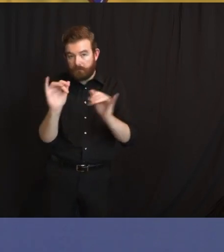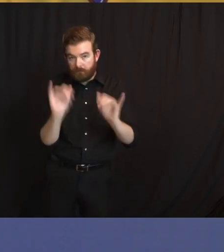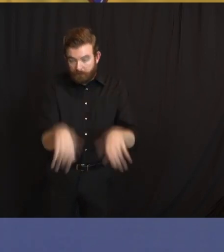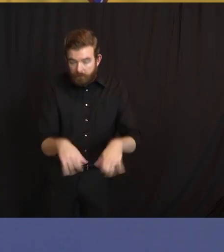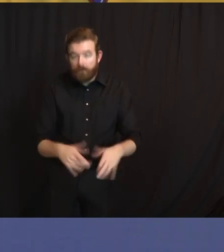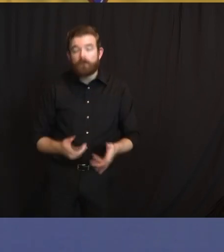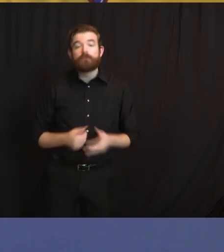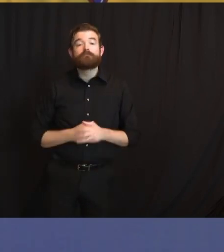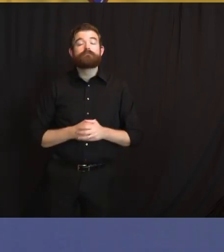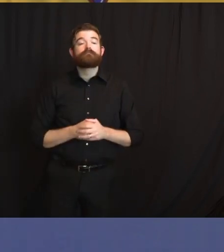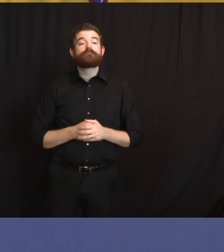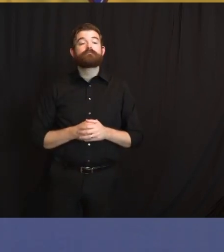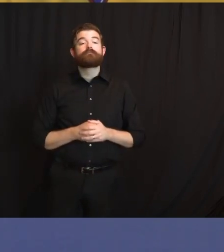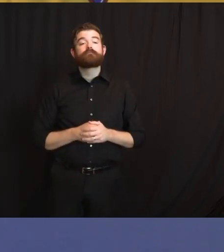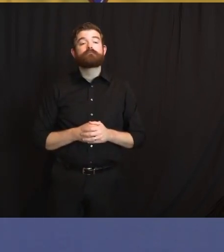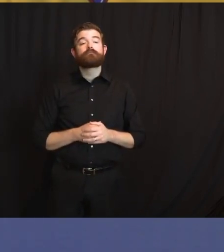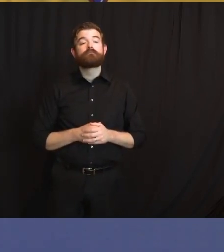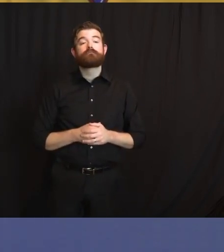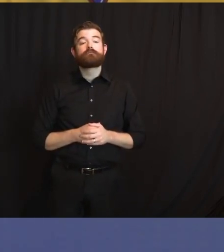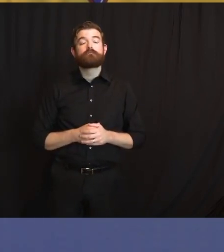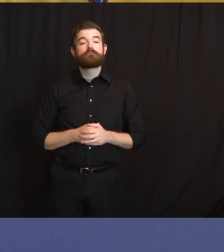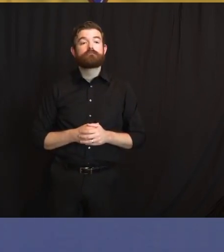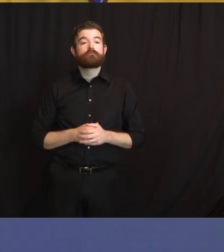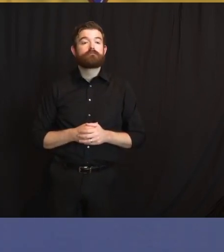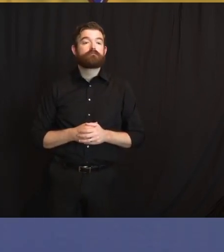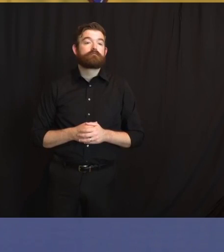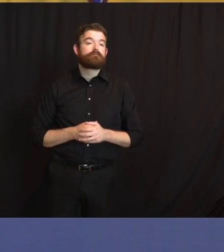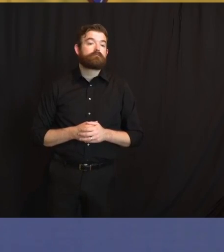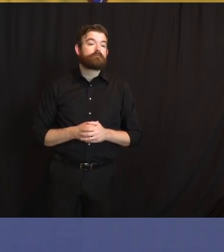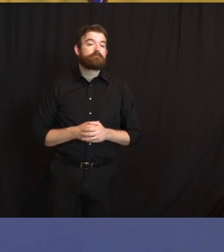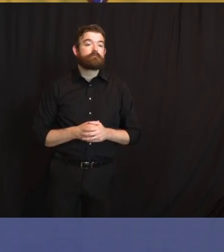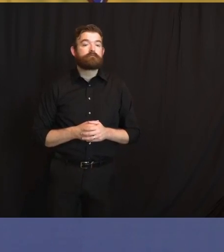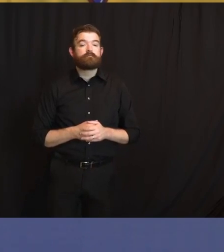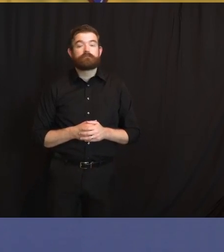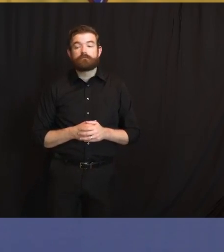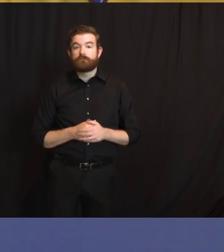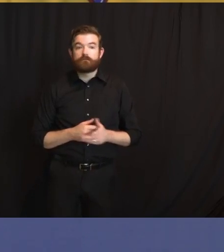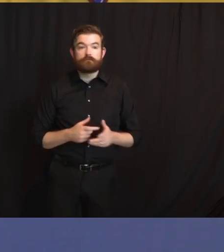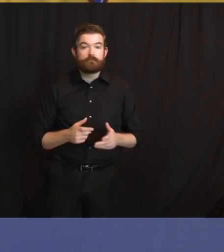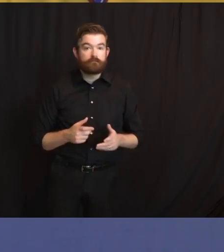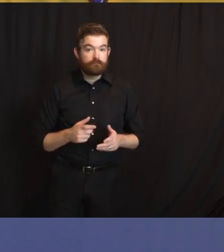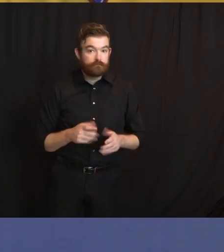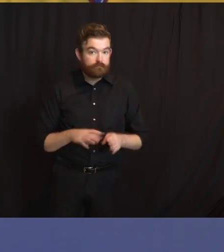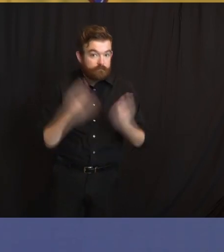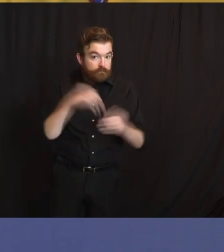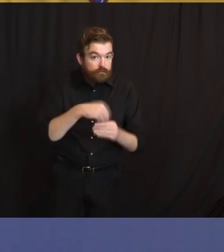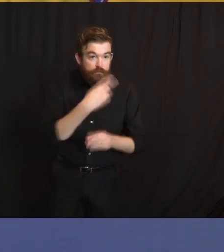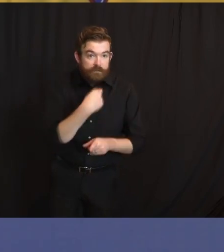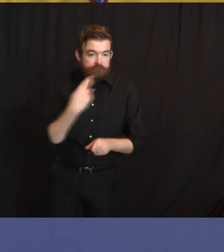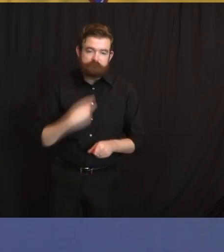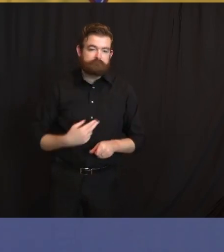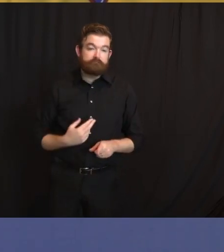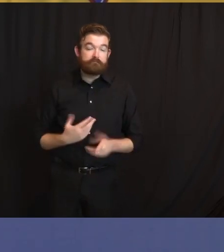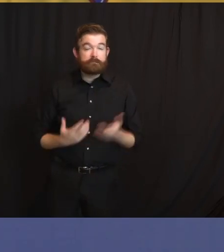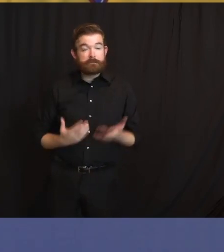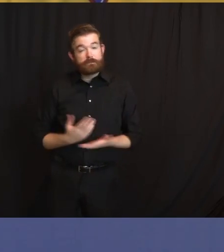of days, but it's a matter of weeks. And again, we have enormous sympathy, but the alternative here